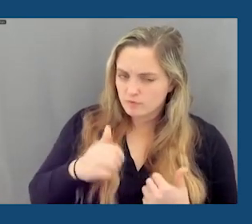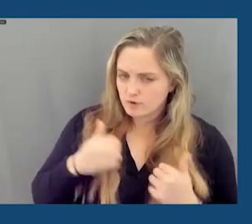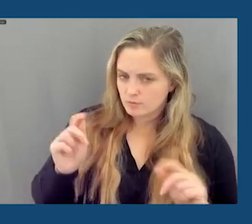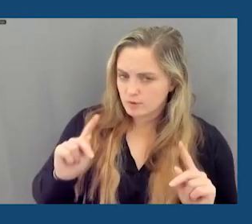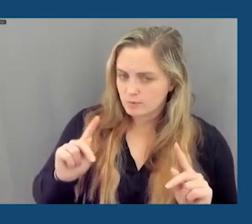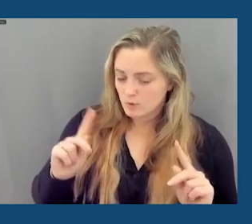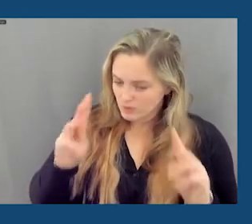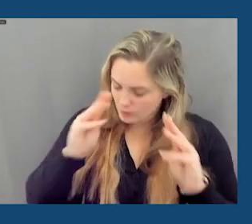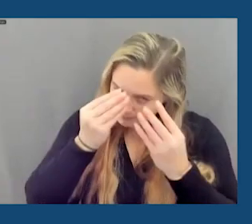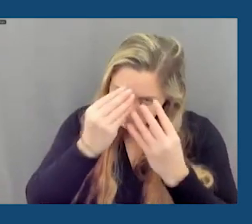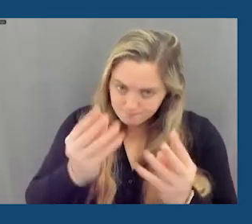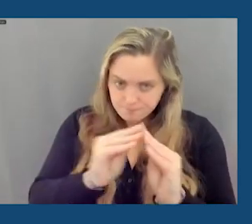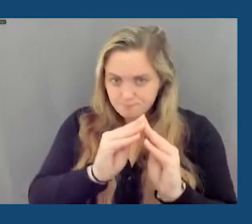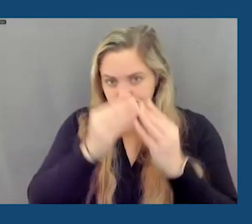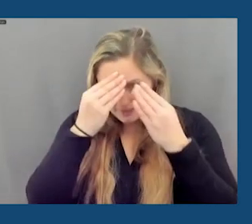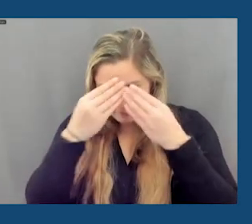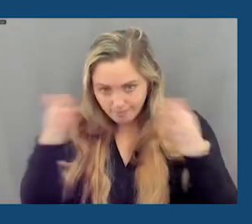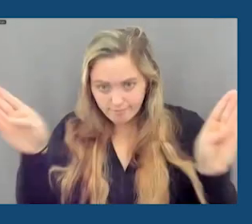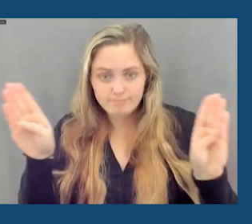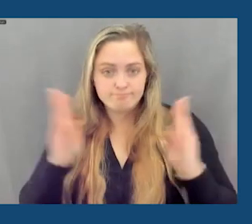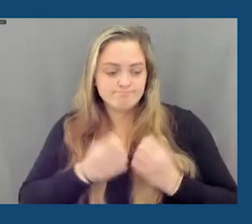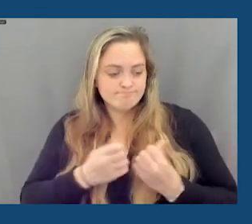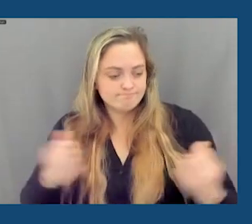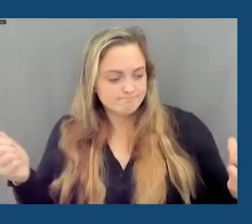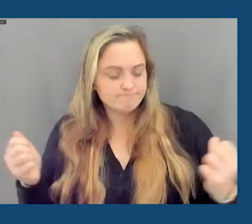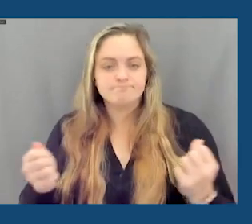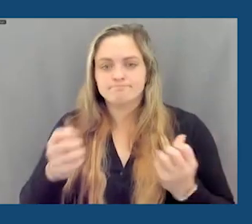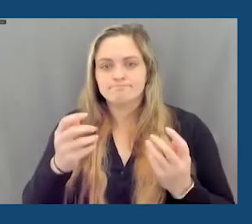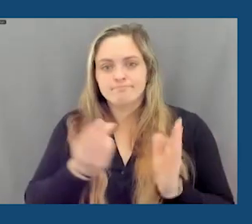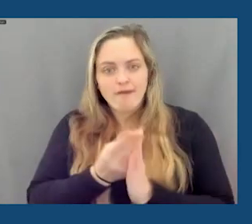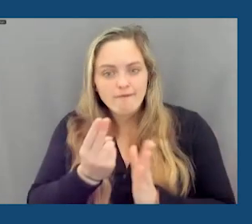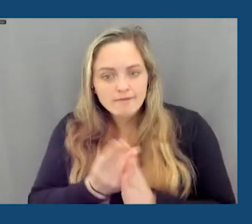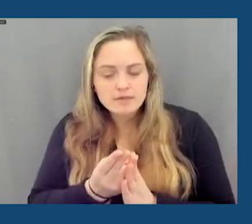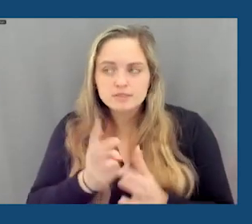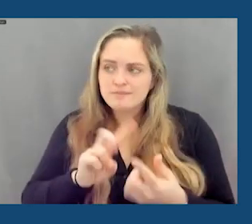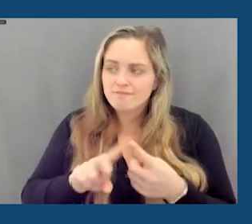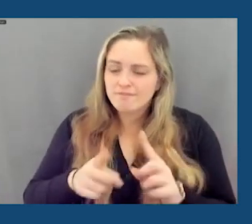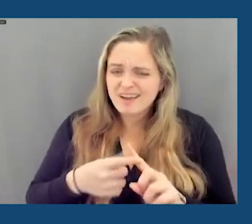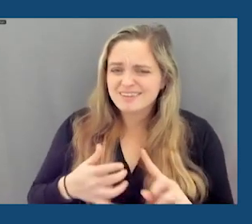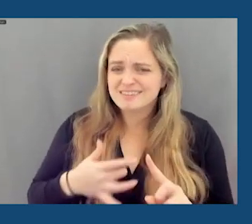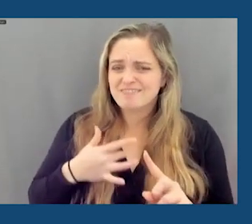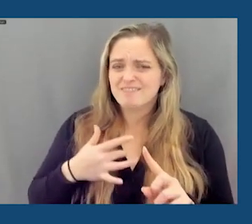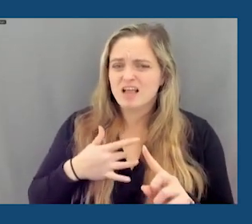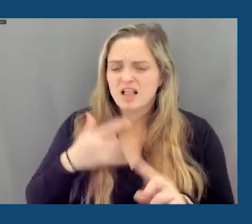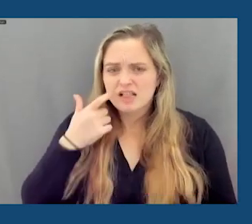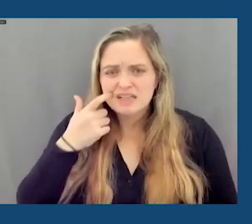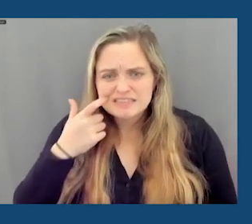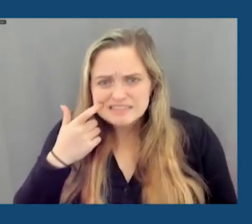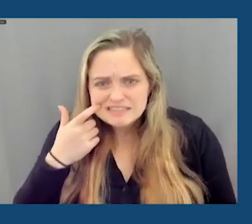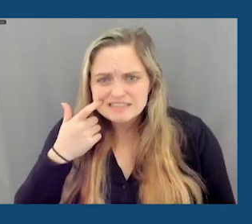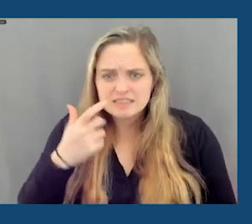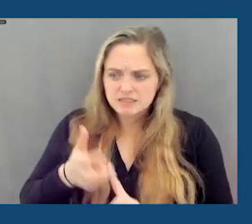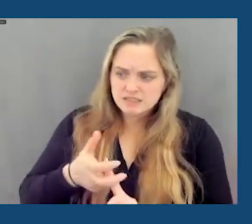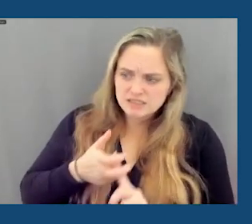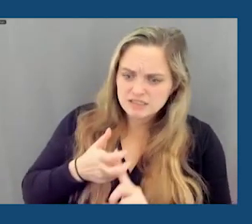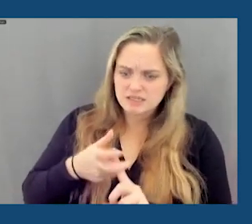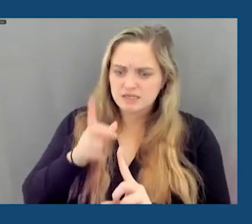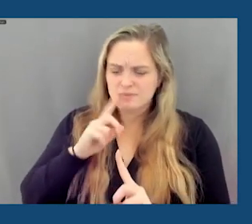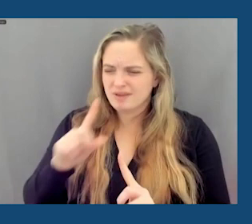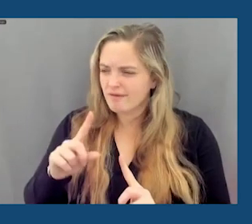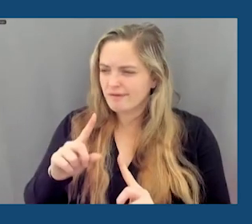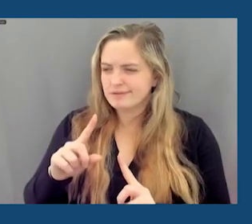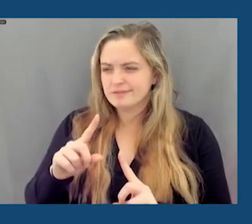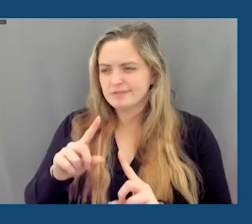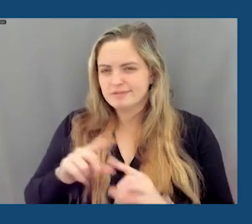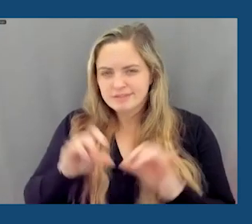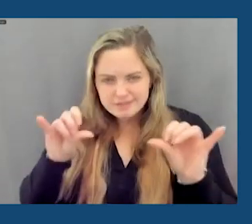about, talking about how many of their friends, if they feel that there's an addiction, a pull because of the algorithms, and